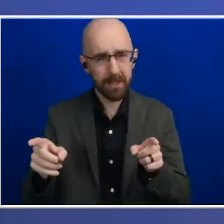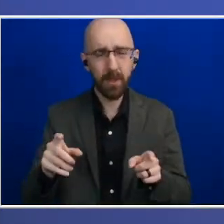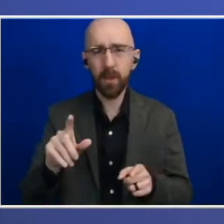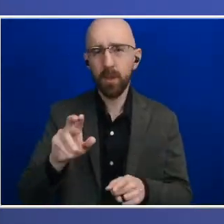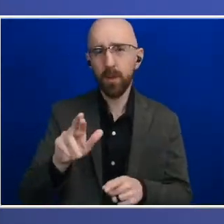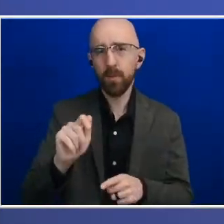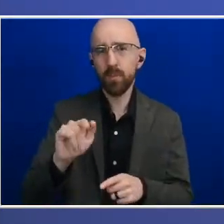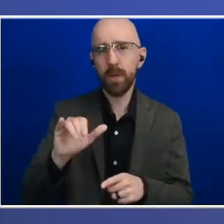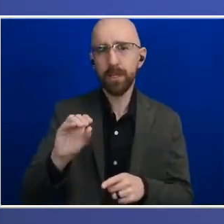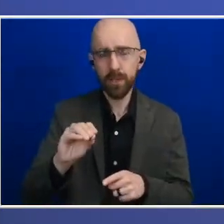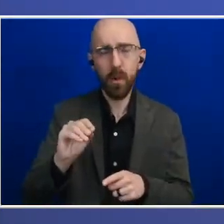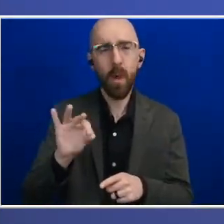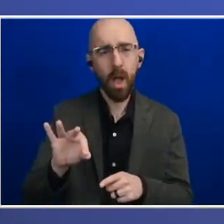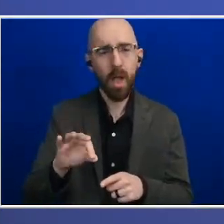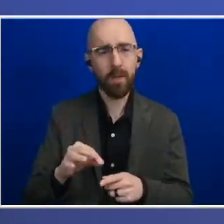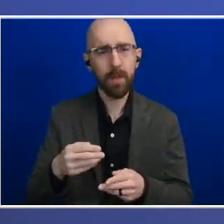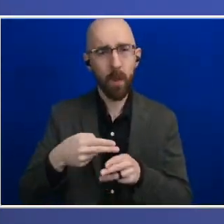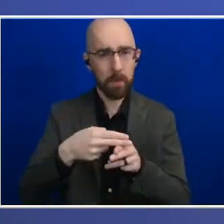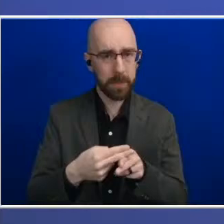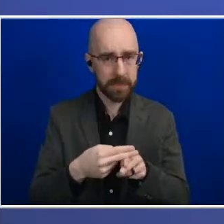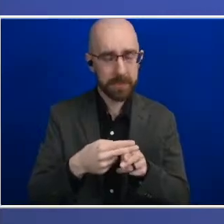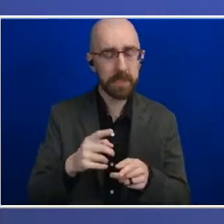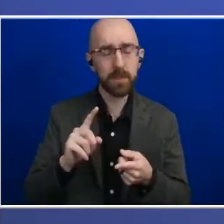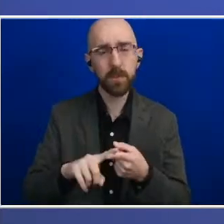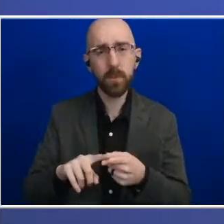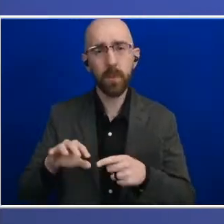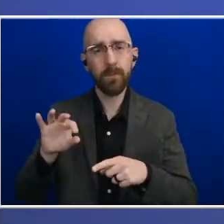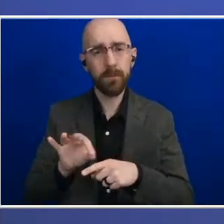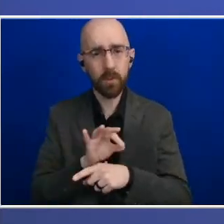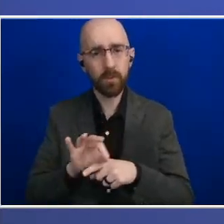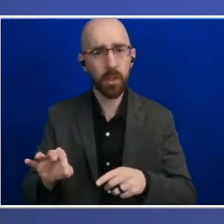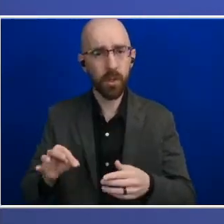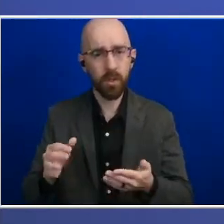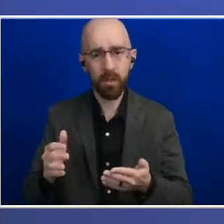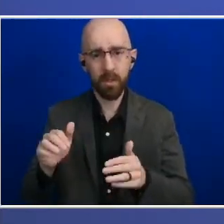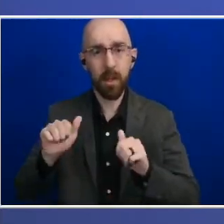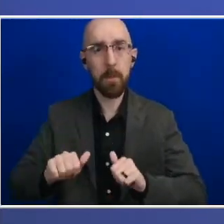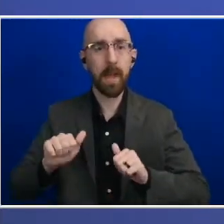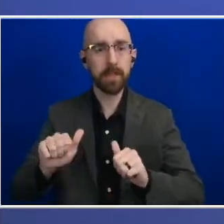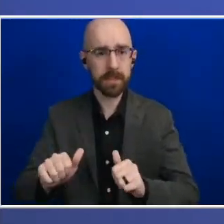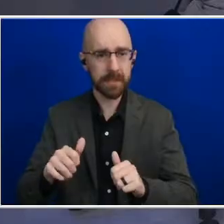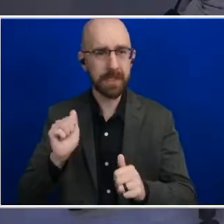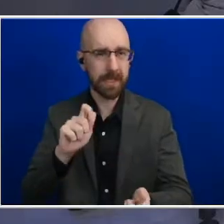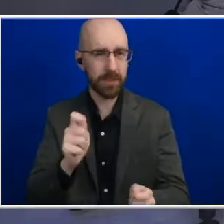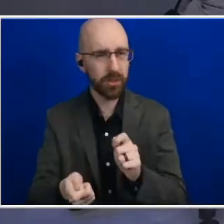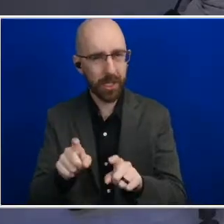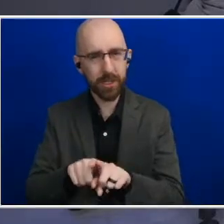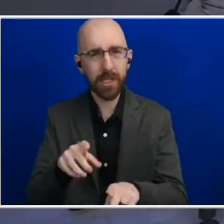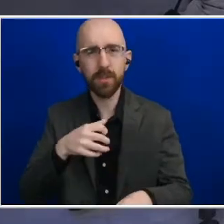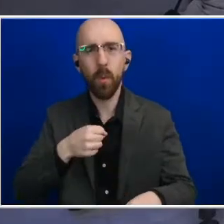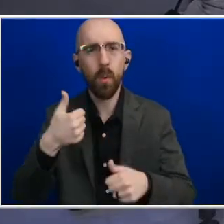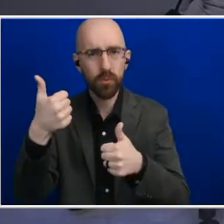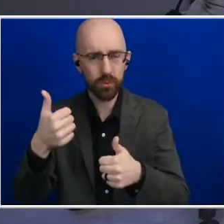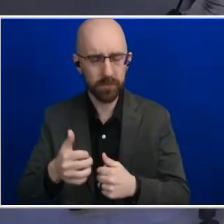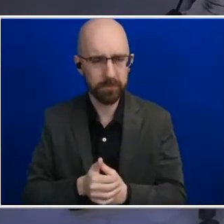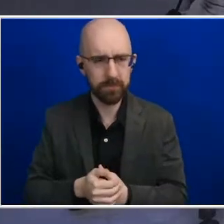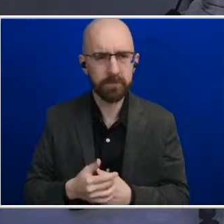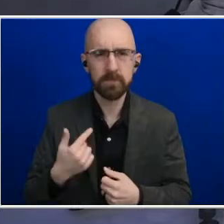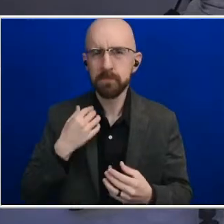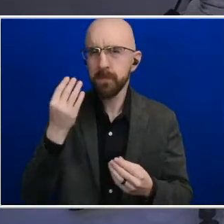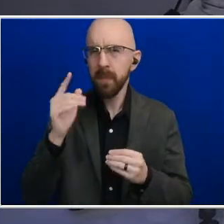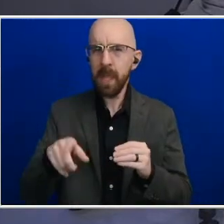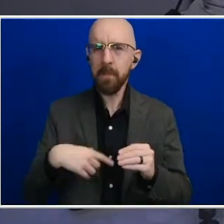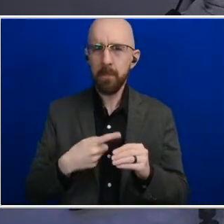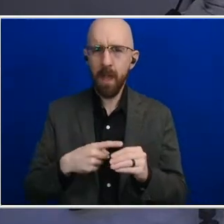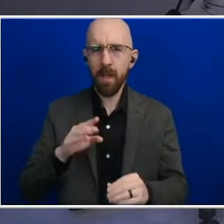of obesity to your functional capacity probably changes as you get older. So I think about it, when we talk about BMI a